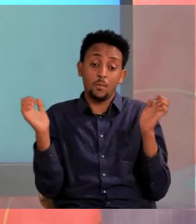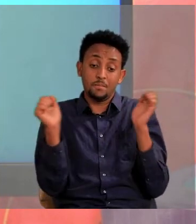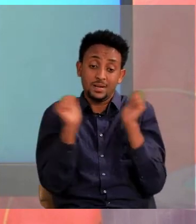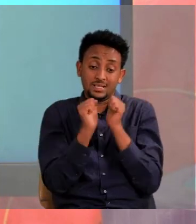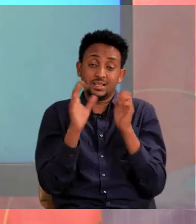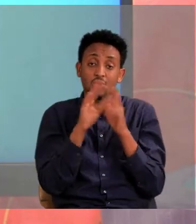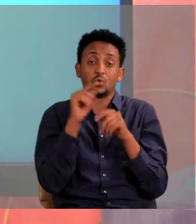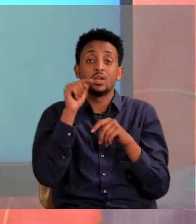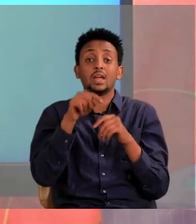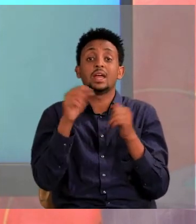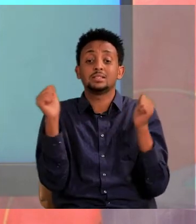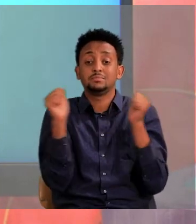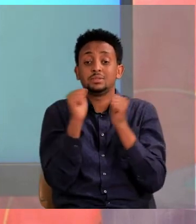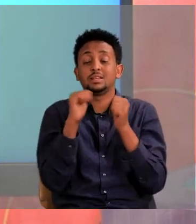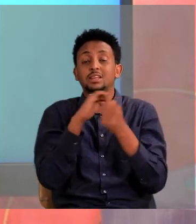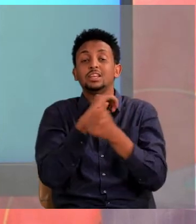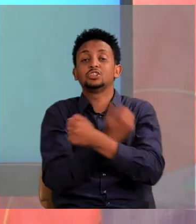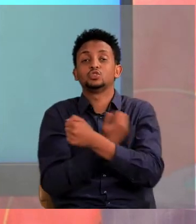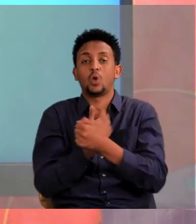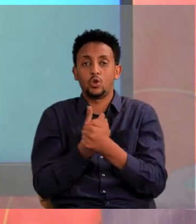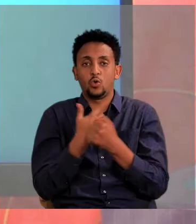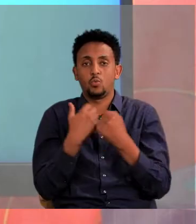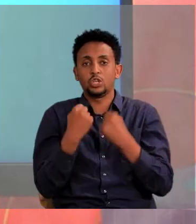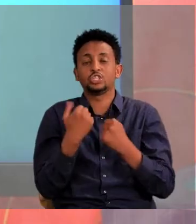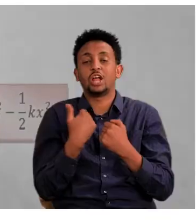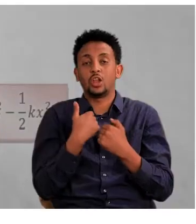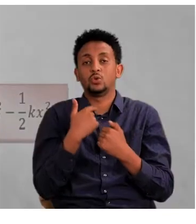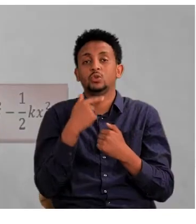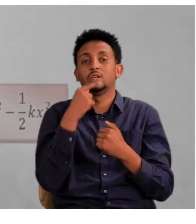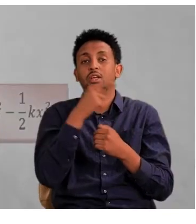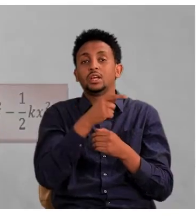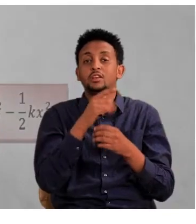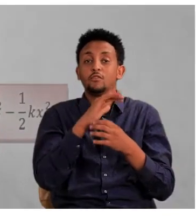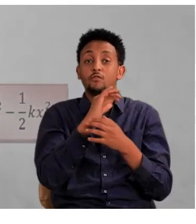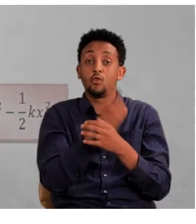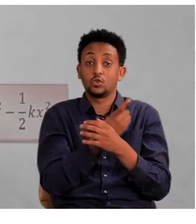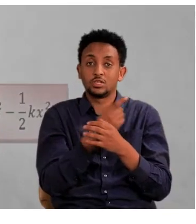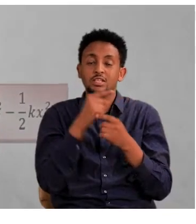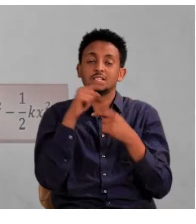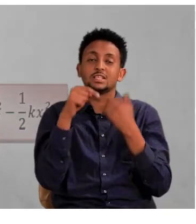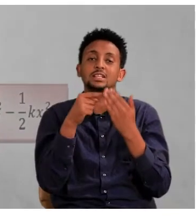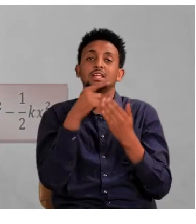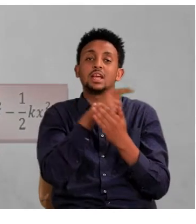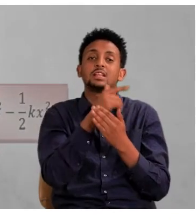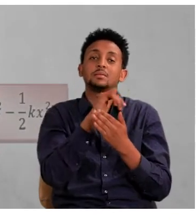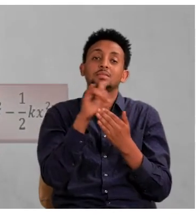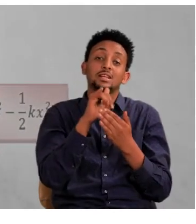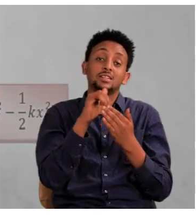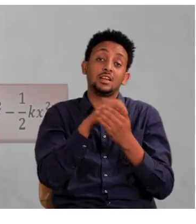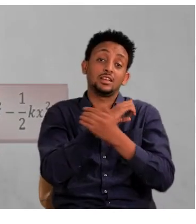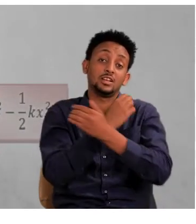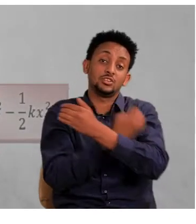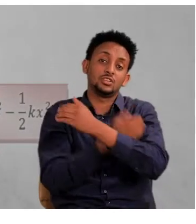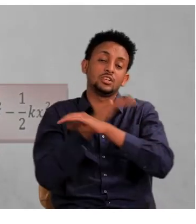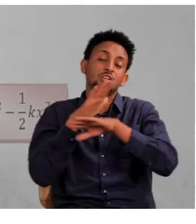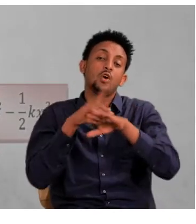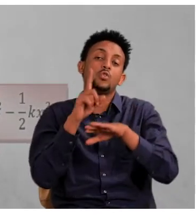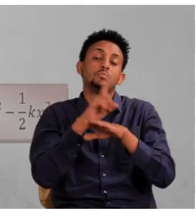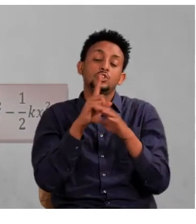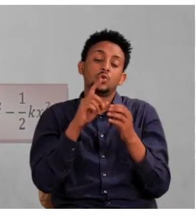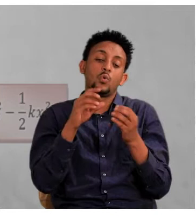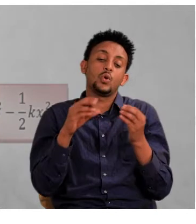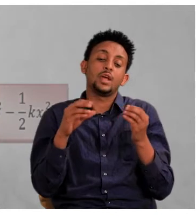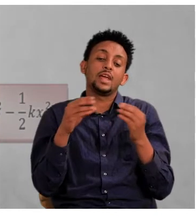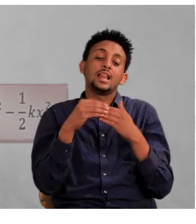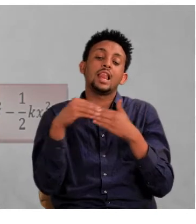here, this spring has energy, the potential energy to exert force. So such type of energy is known to be